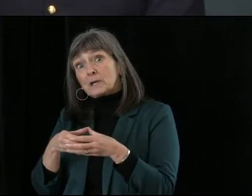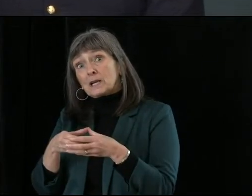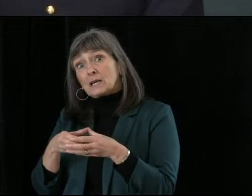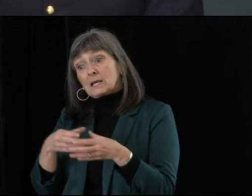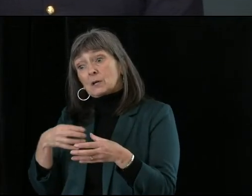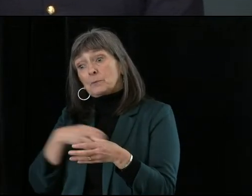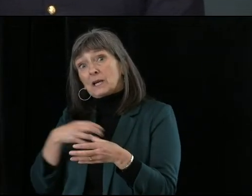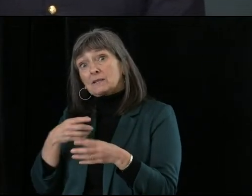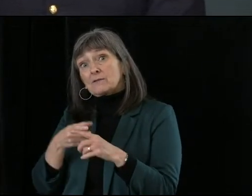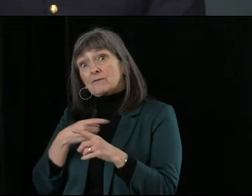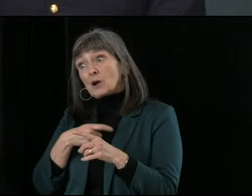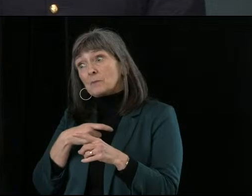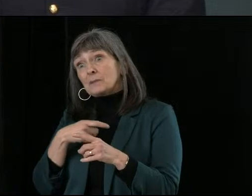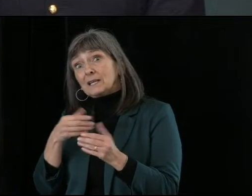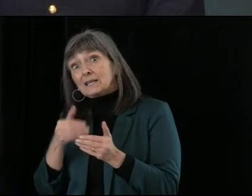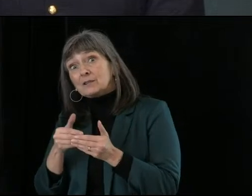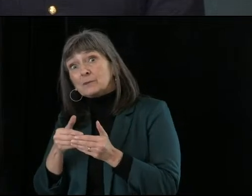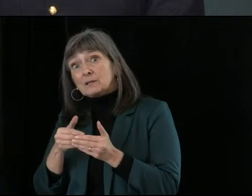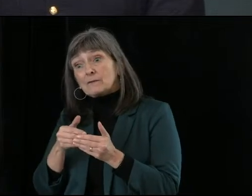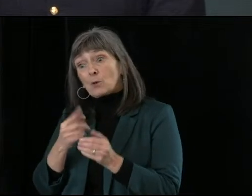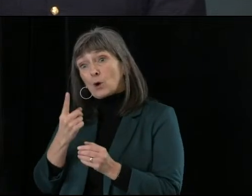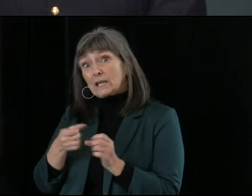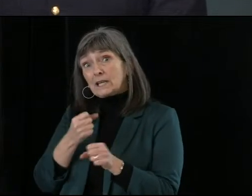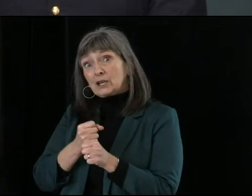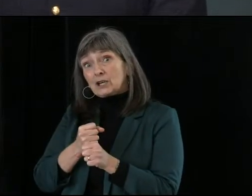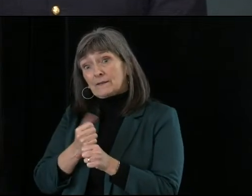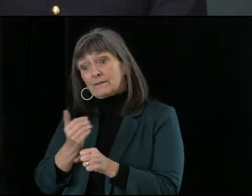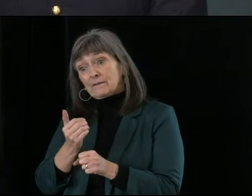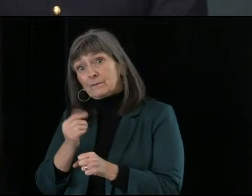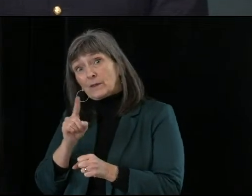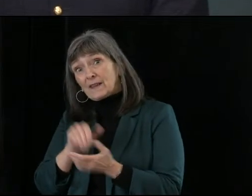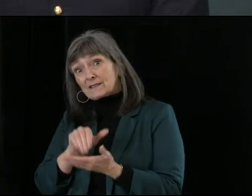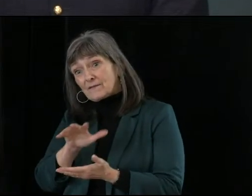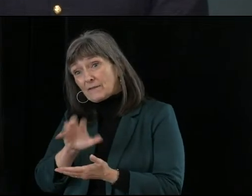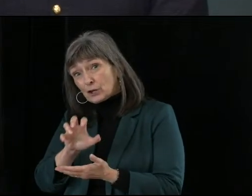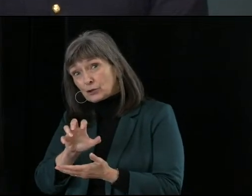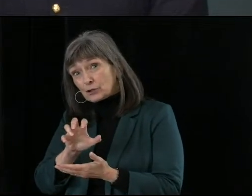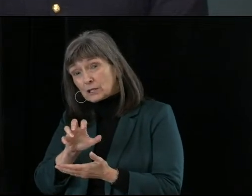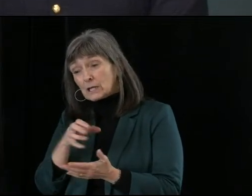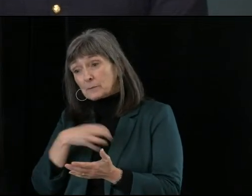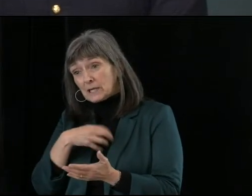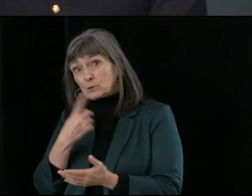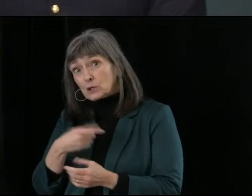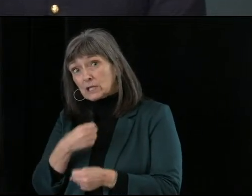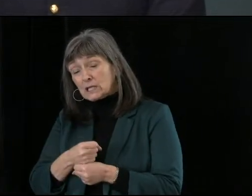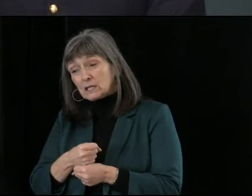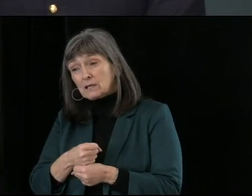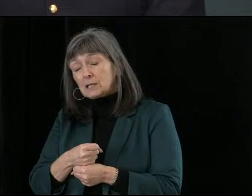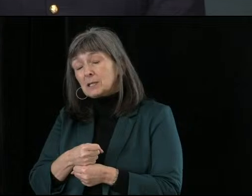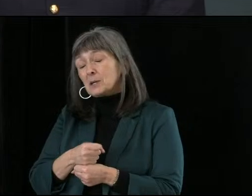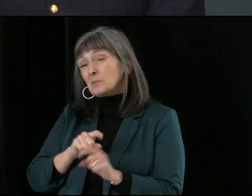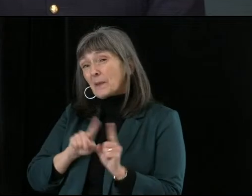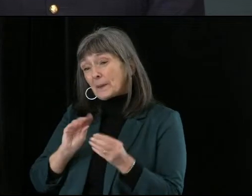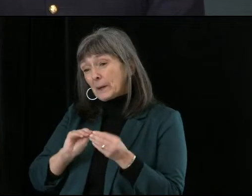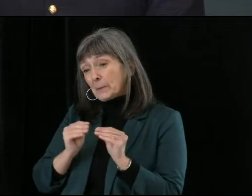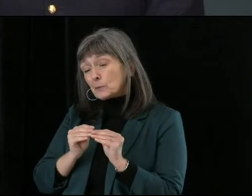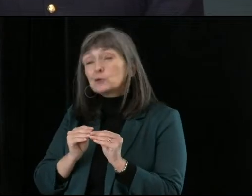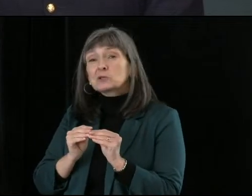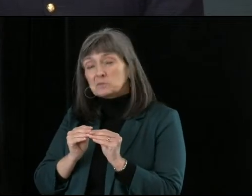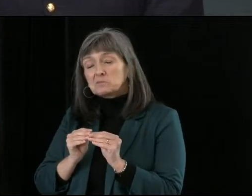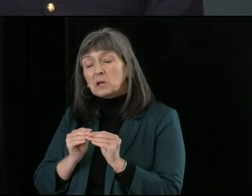partner violence referrals a year. We know, however, that the numbers only tell part of the